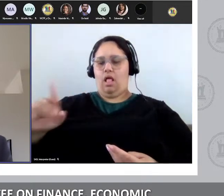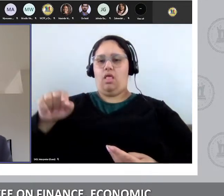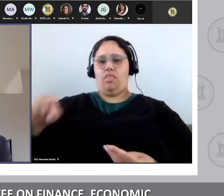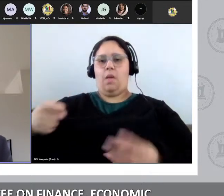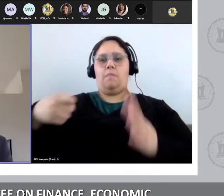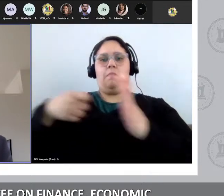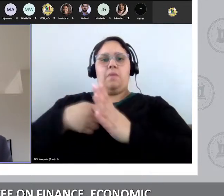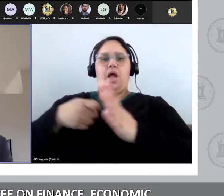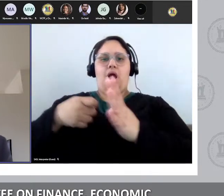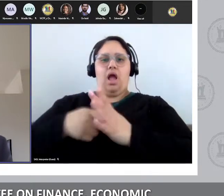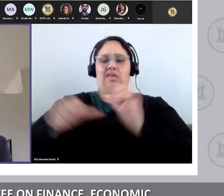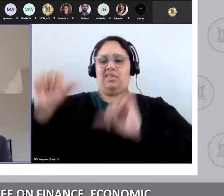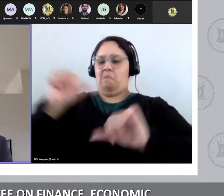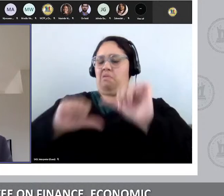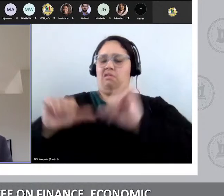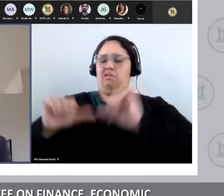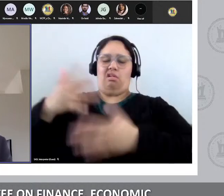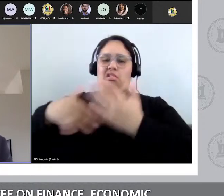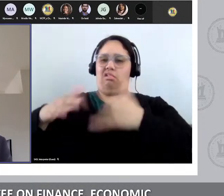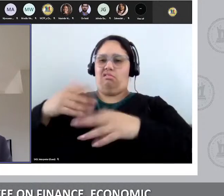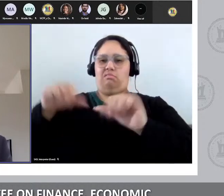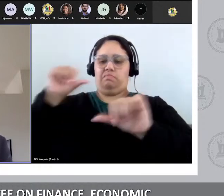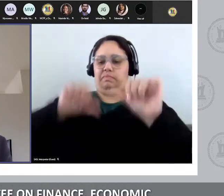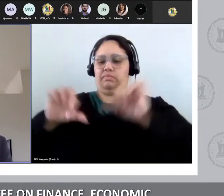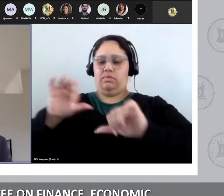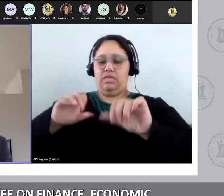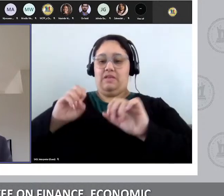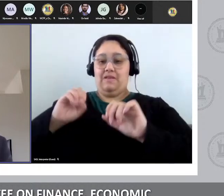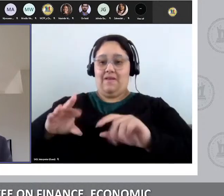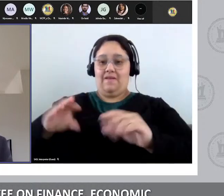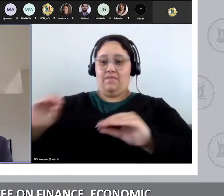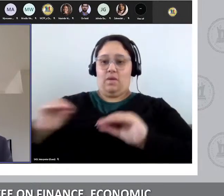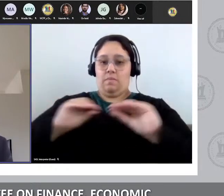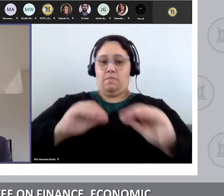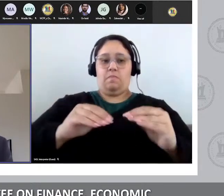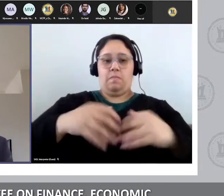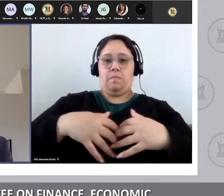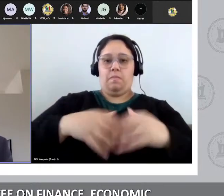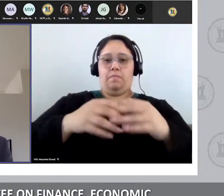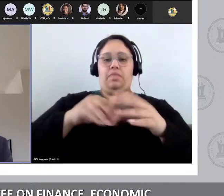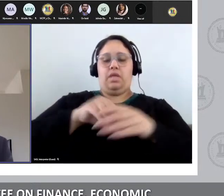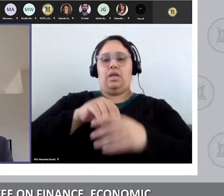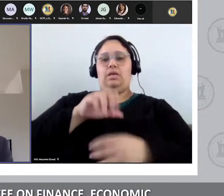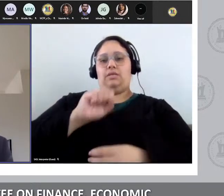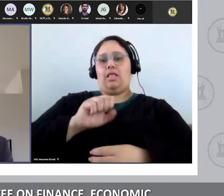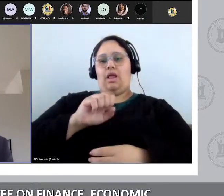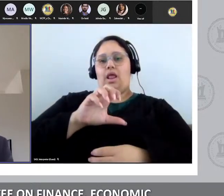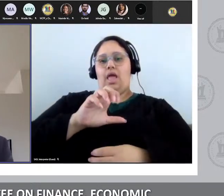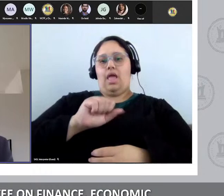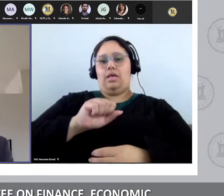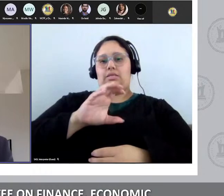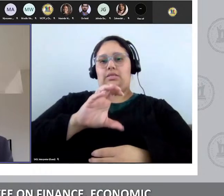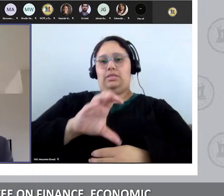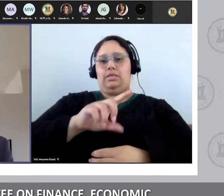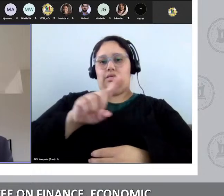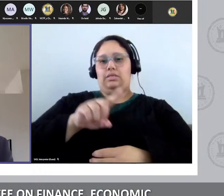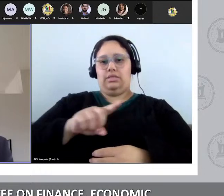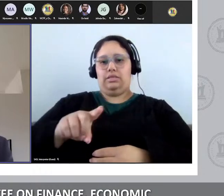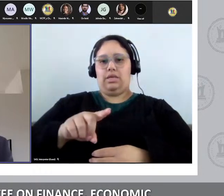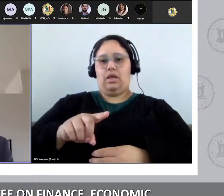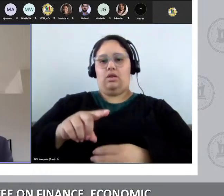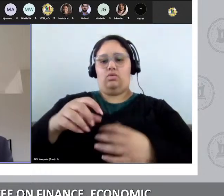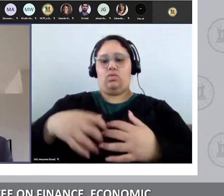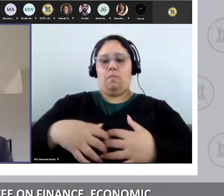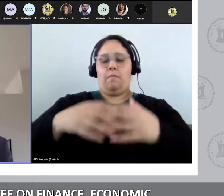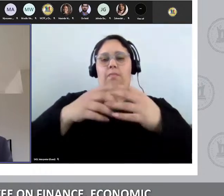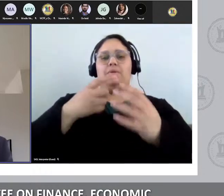molecules that would have been produced if the electrolysis is placed within the Saldanha SEZ to fire up the steel